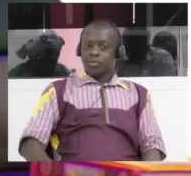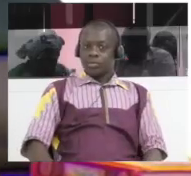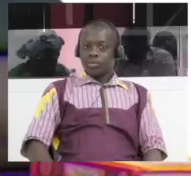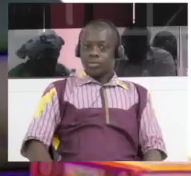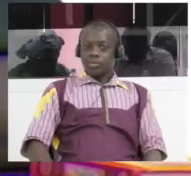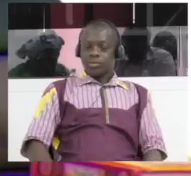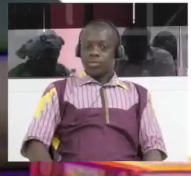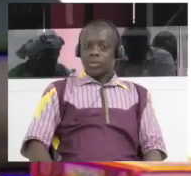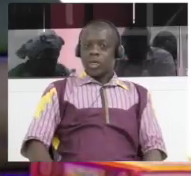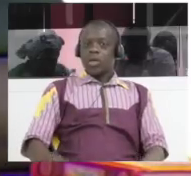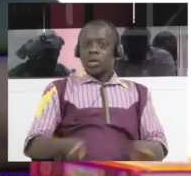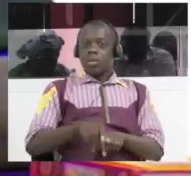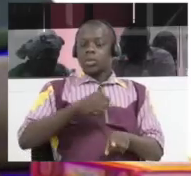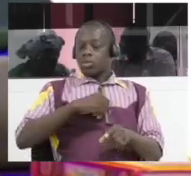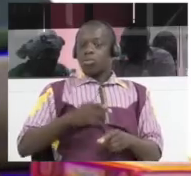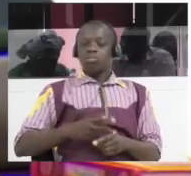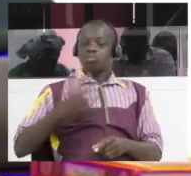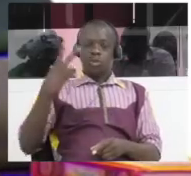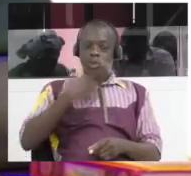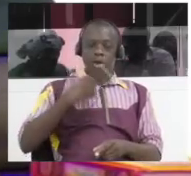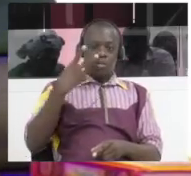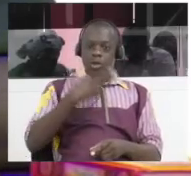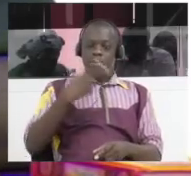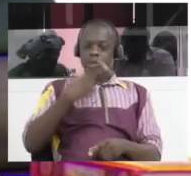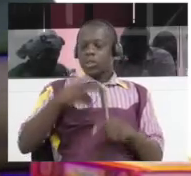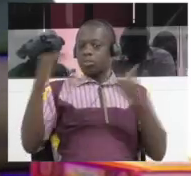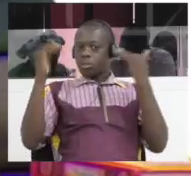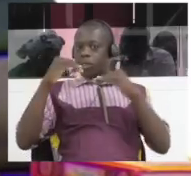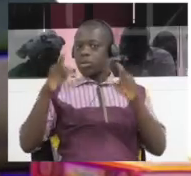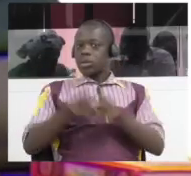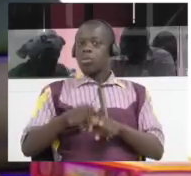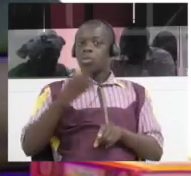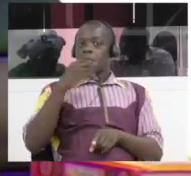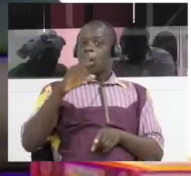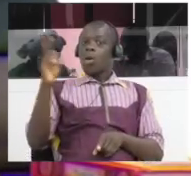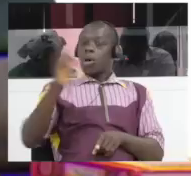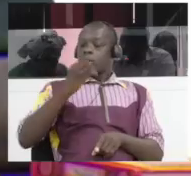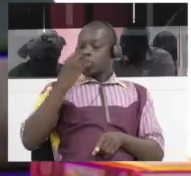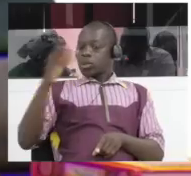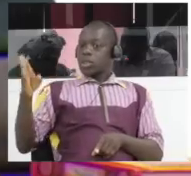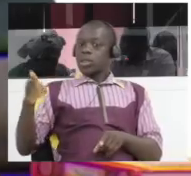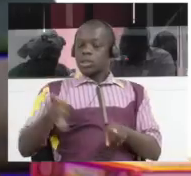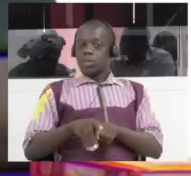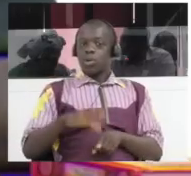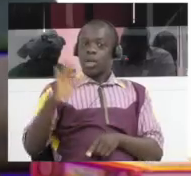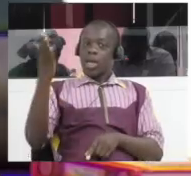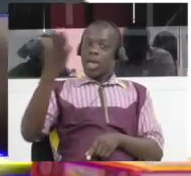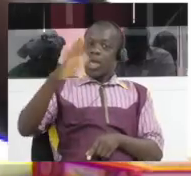Well, certainly he disturbed the meeting. Specifically, he stated what I have just said, but